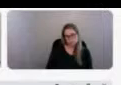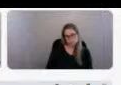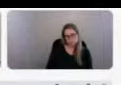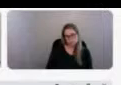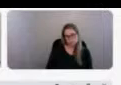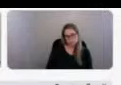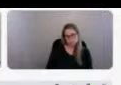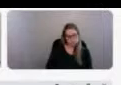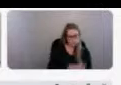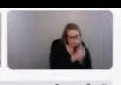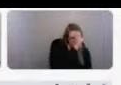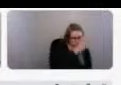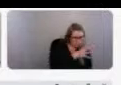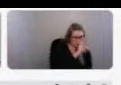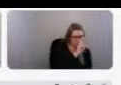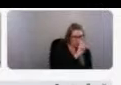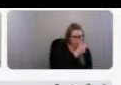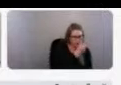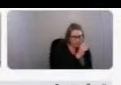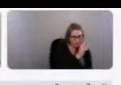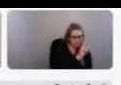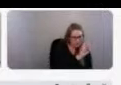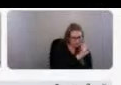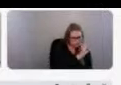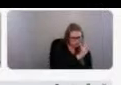mr morgan are you off the line